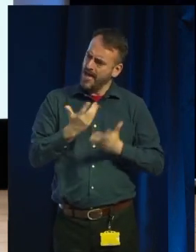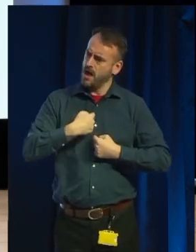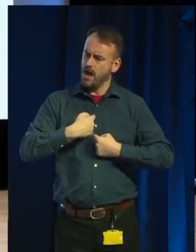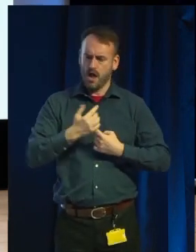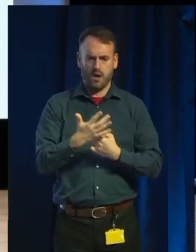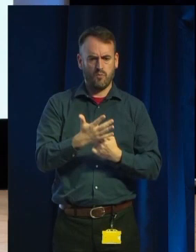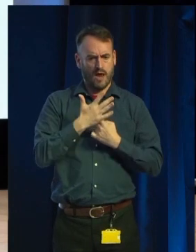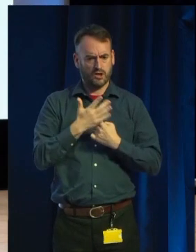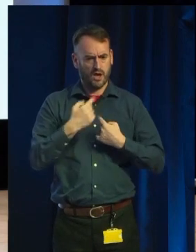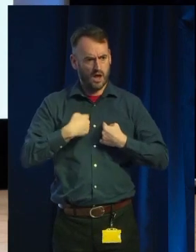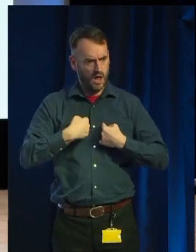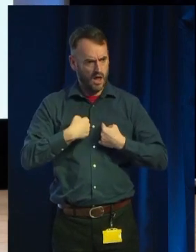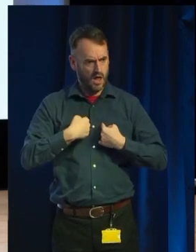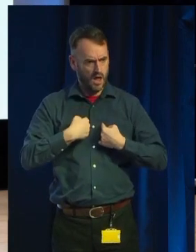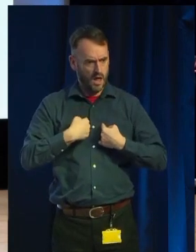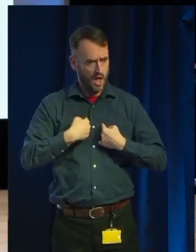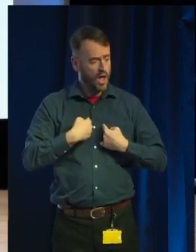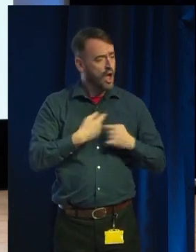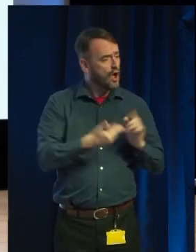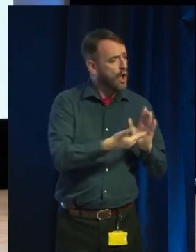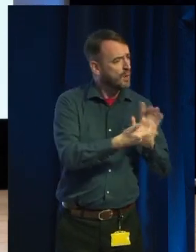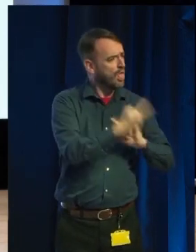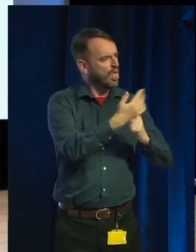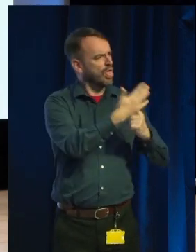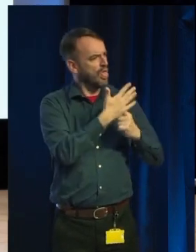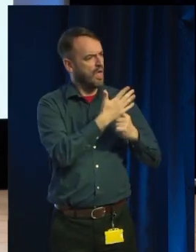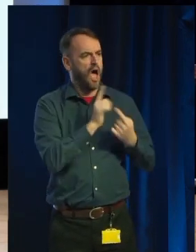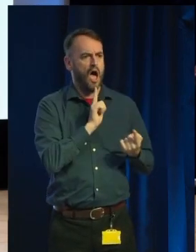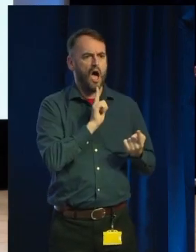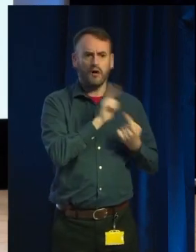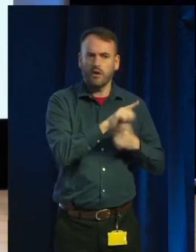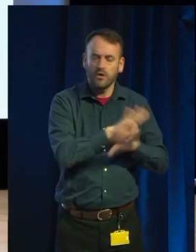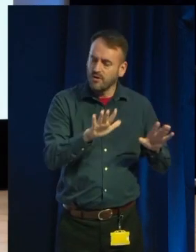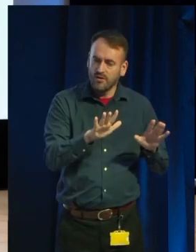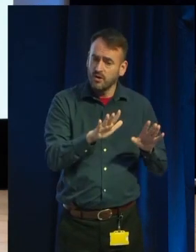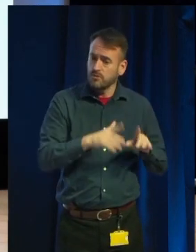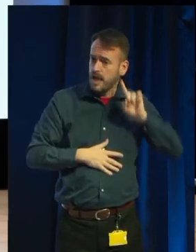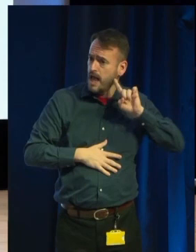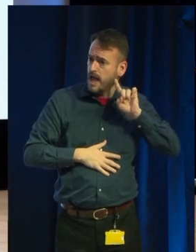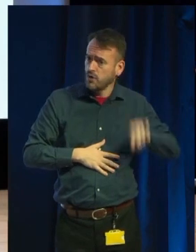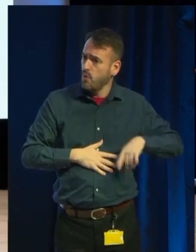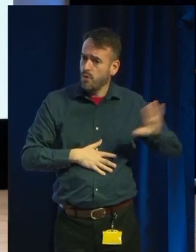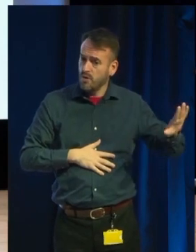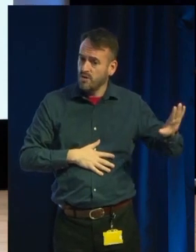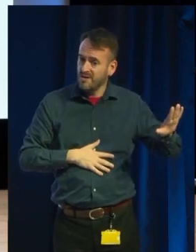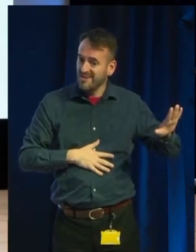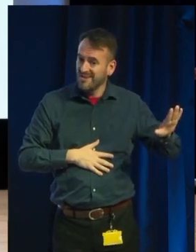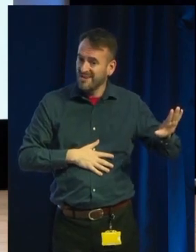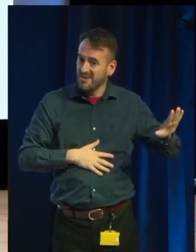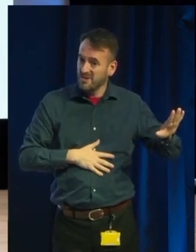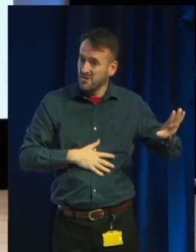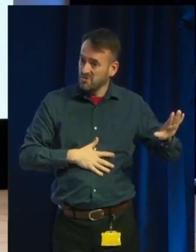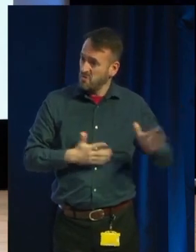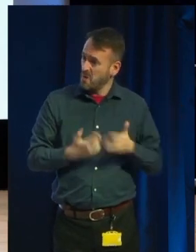answering those comments, so you can choose to ignore them and deal with them in your own way.